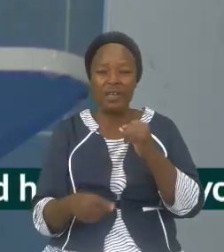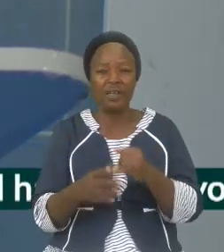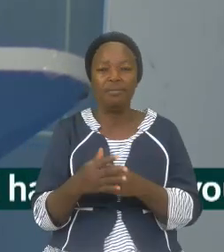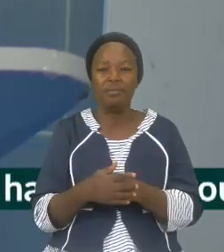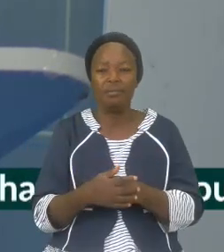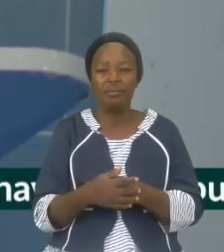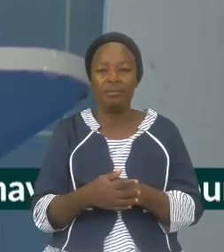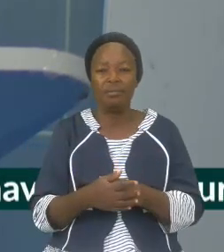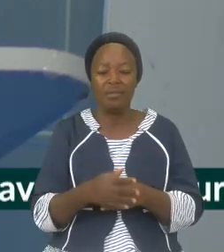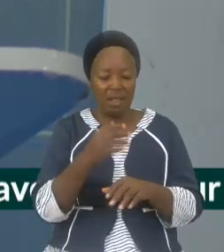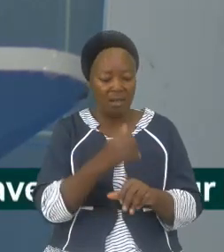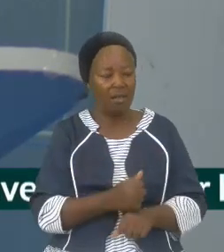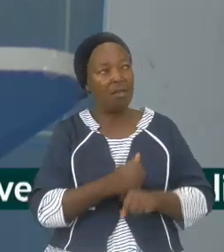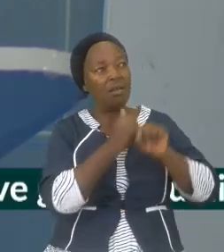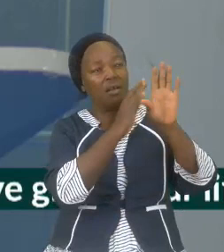Calvary